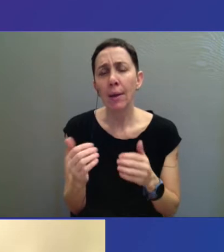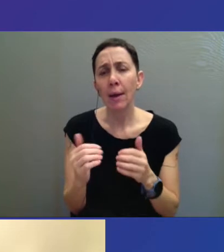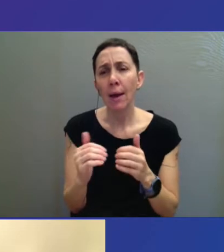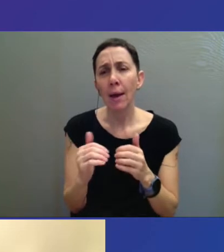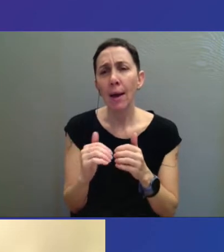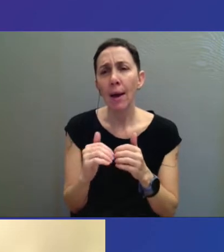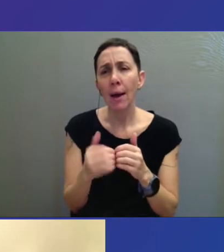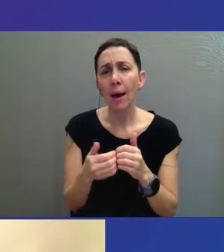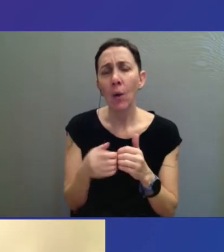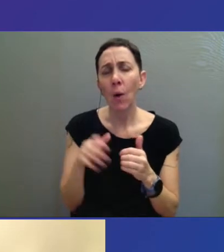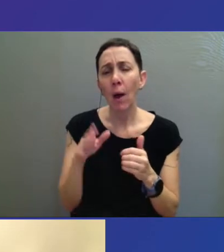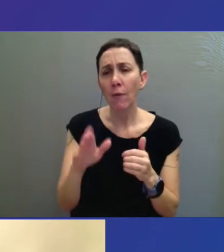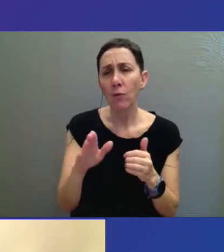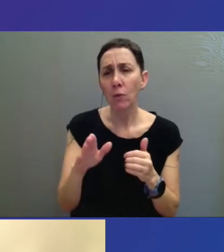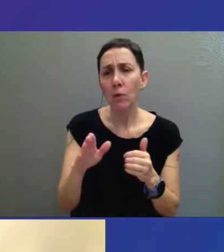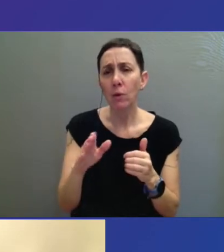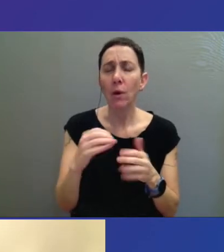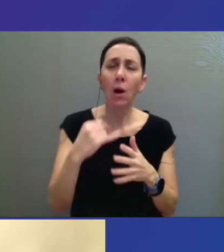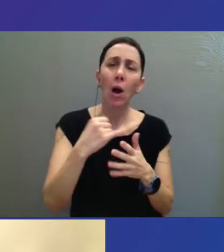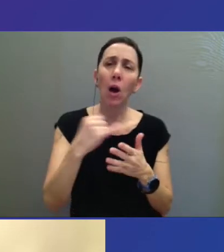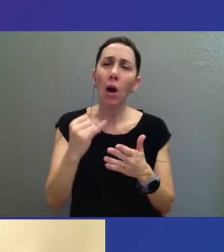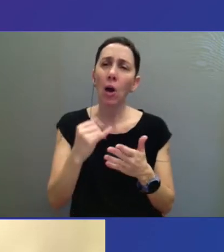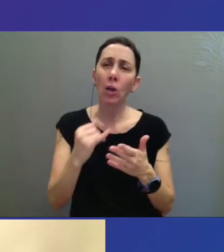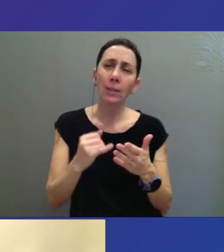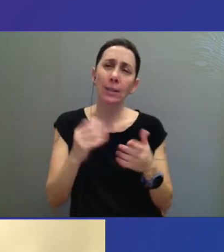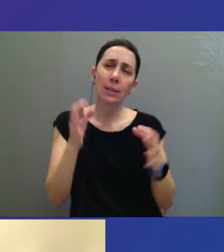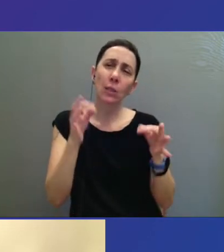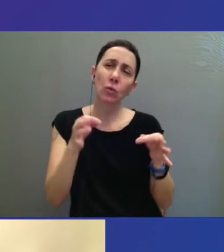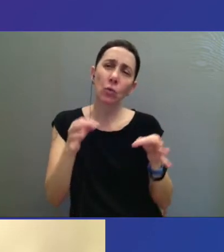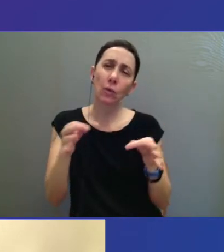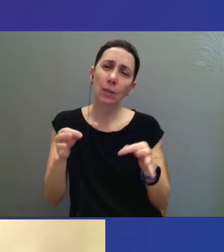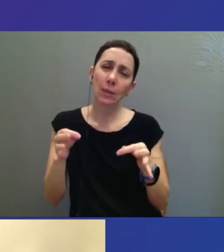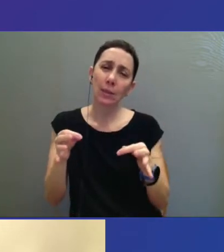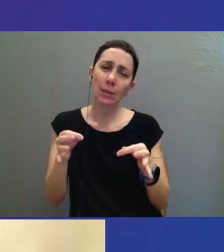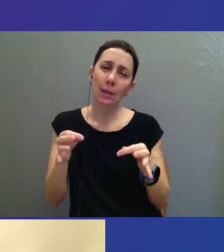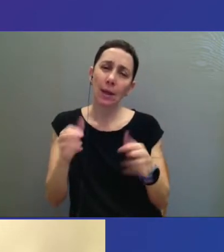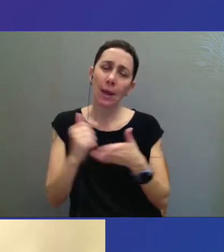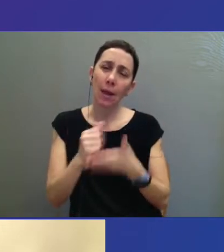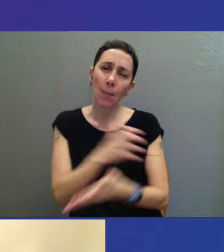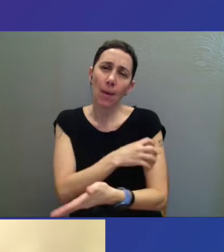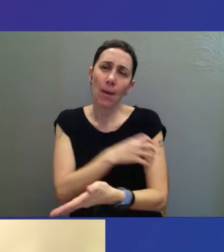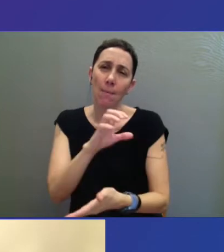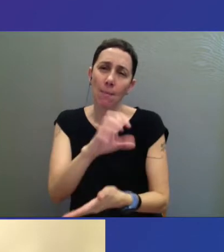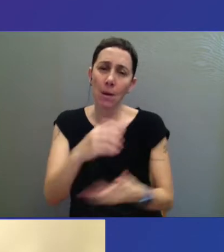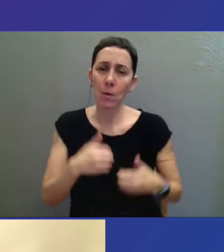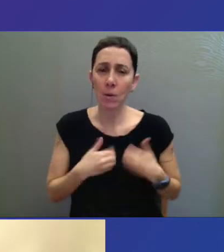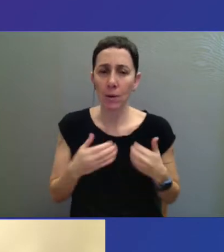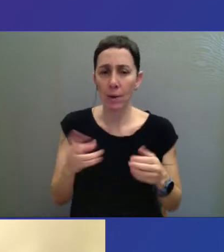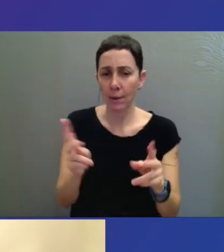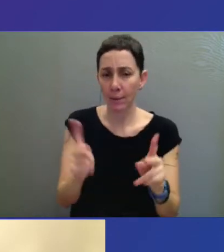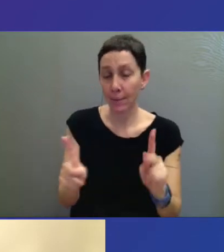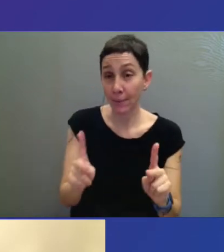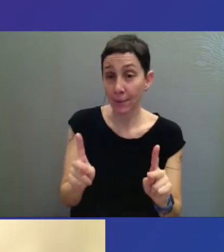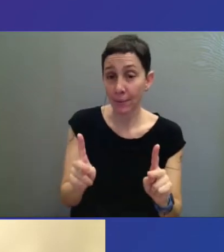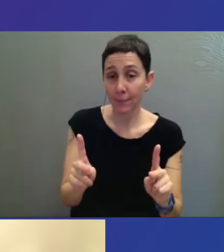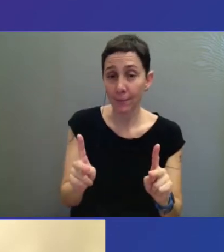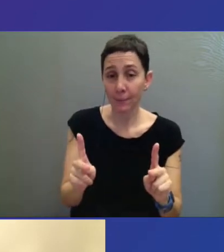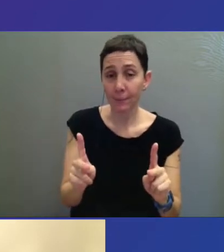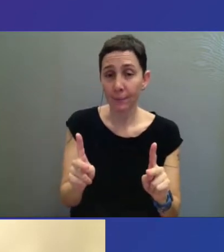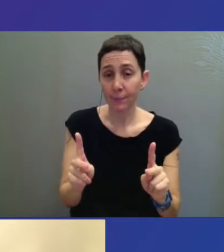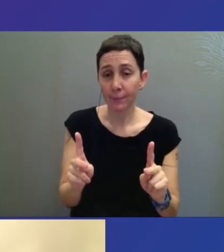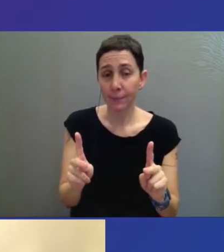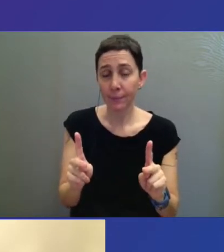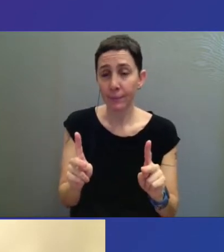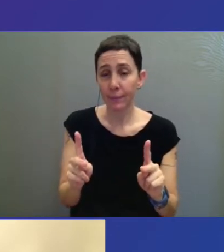that you've made artistically, in a way, empower young people too, right? And despite where